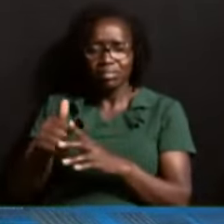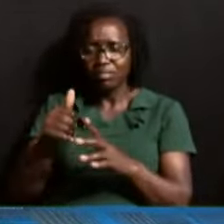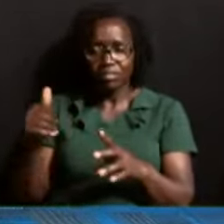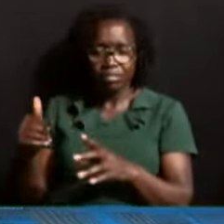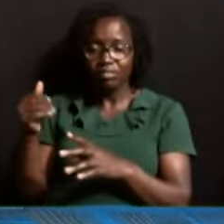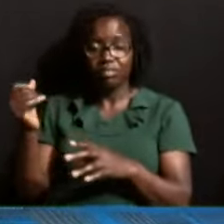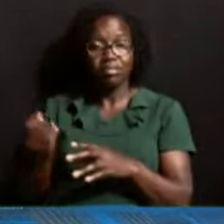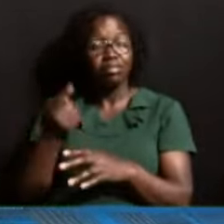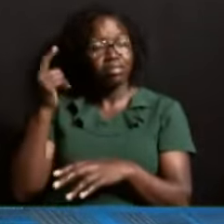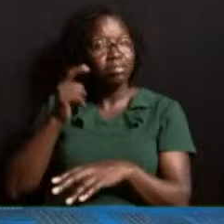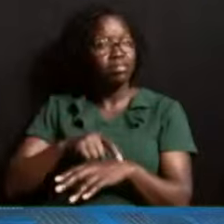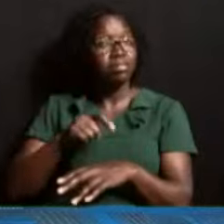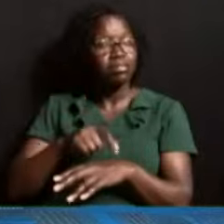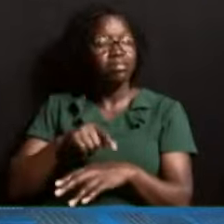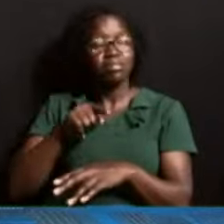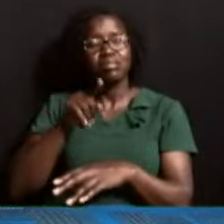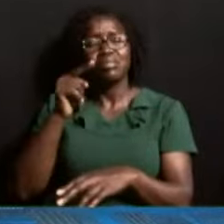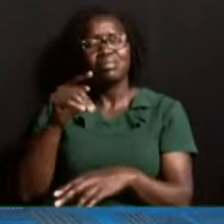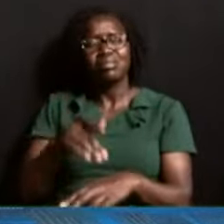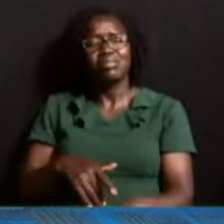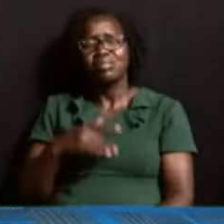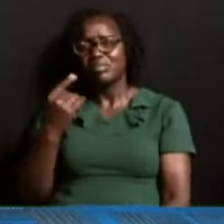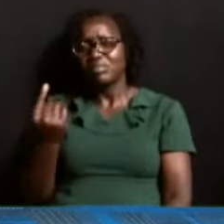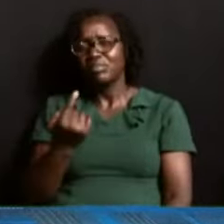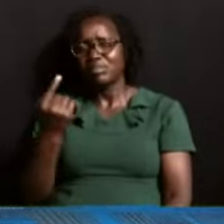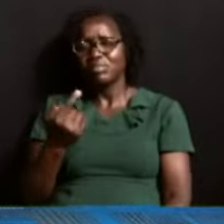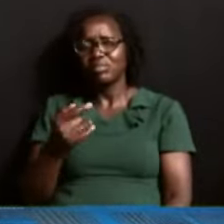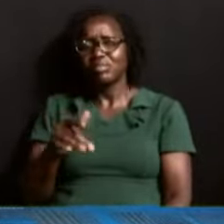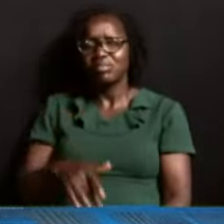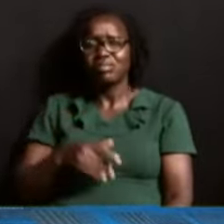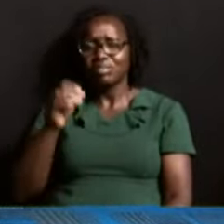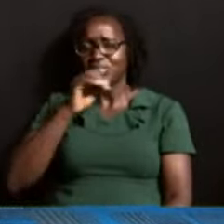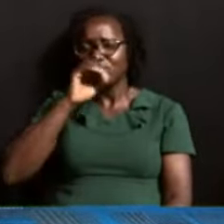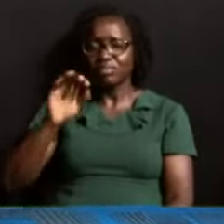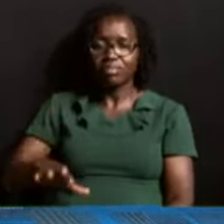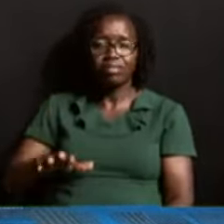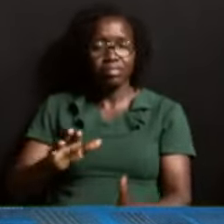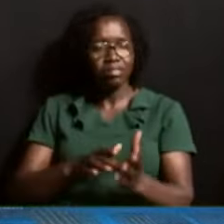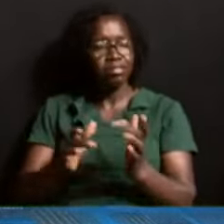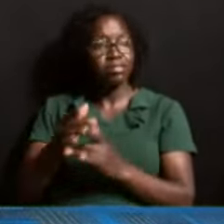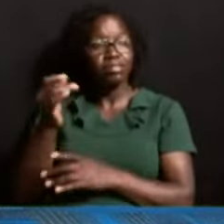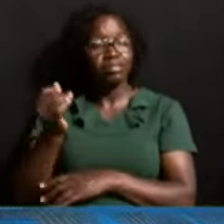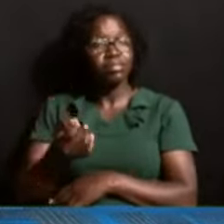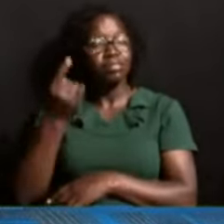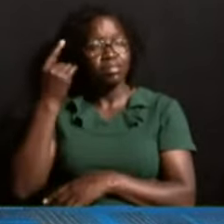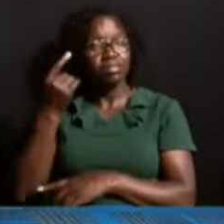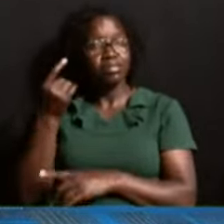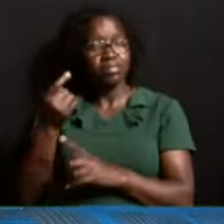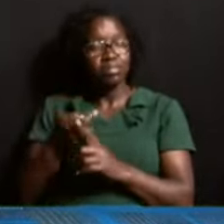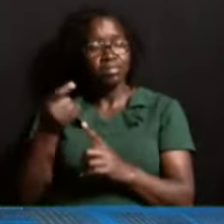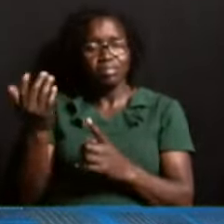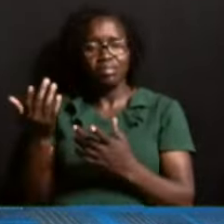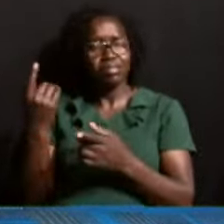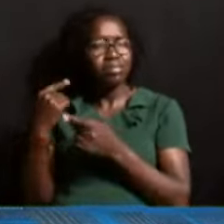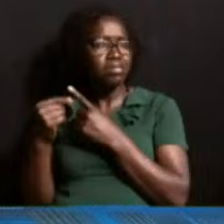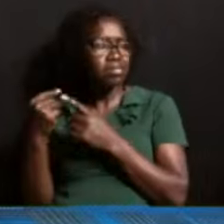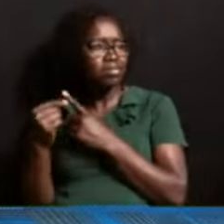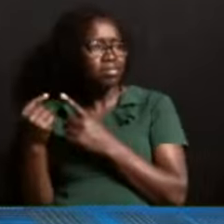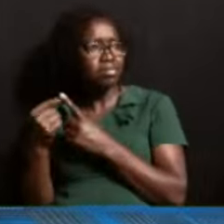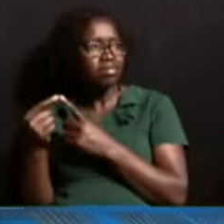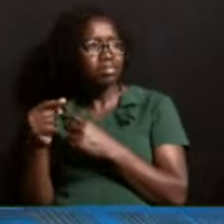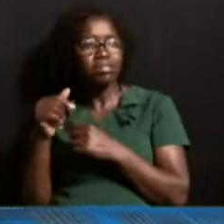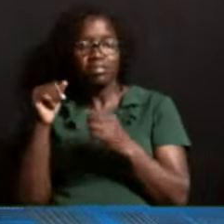when you feel lonely, you feel dejected. Jesus understands from the angle of experience. He